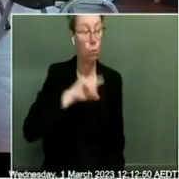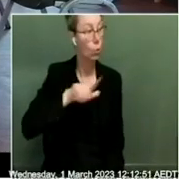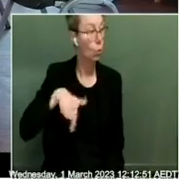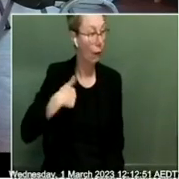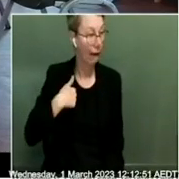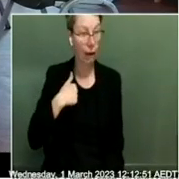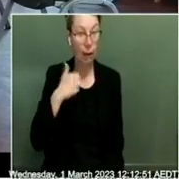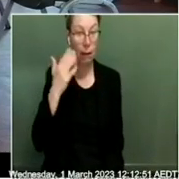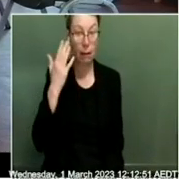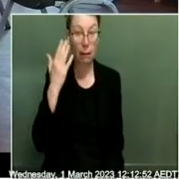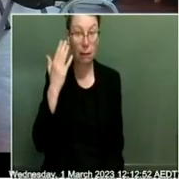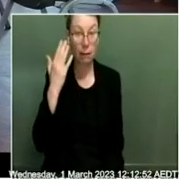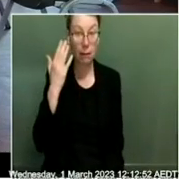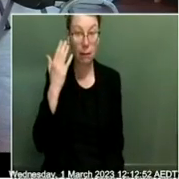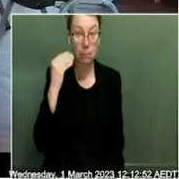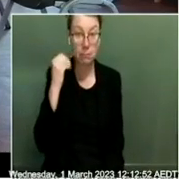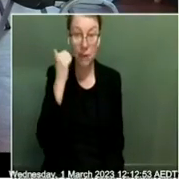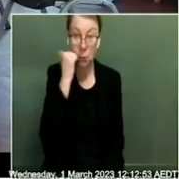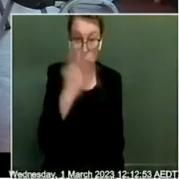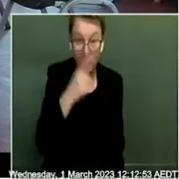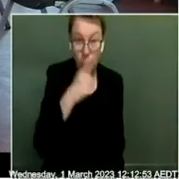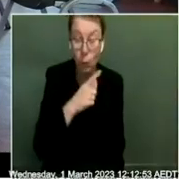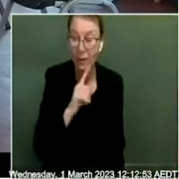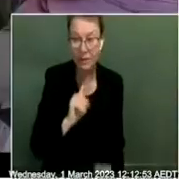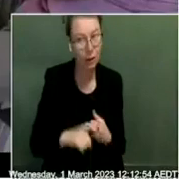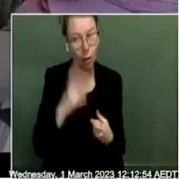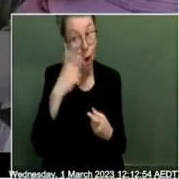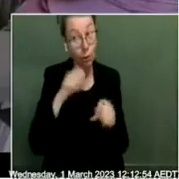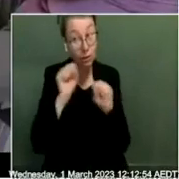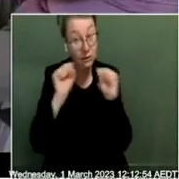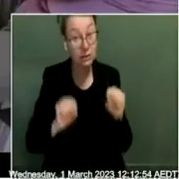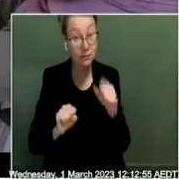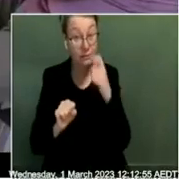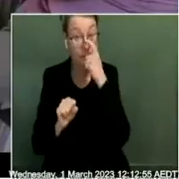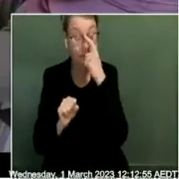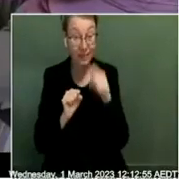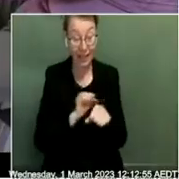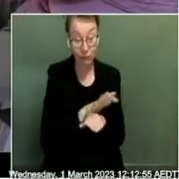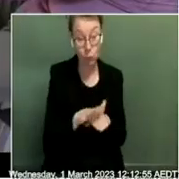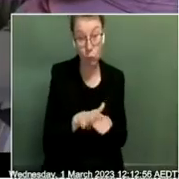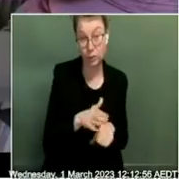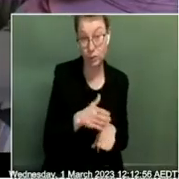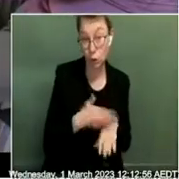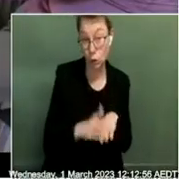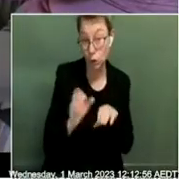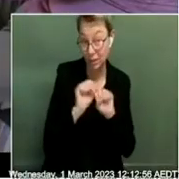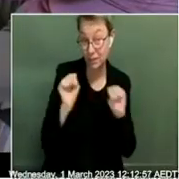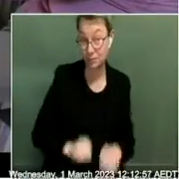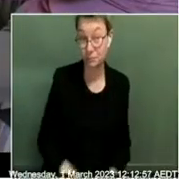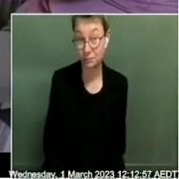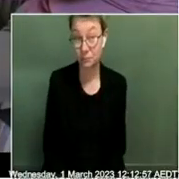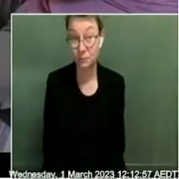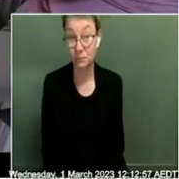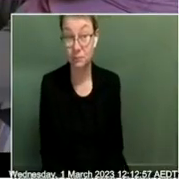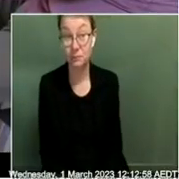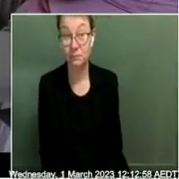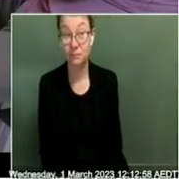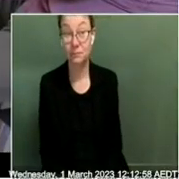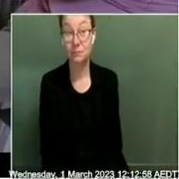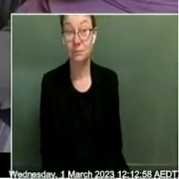old system that influences the new one. And the very people who are the decision makers have